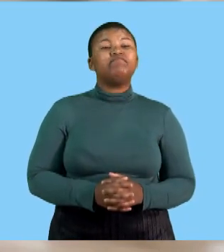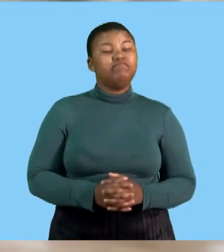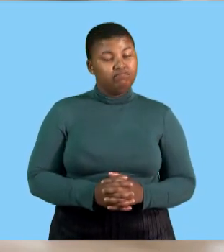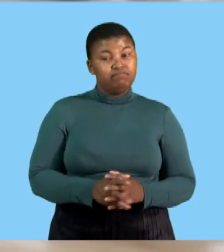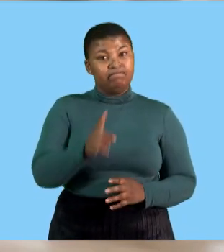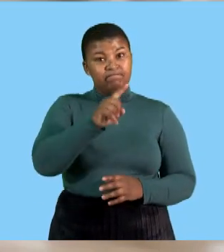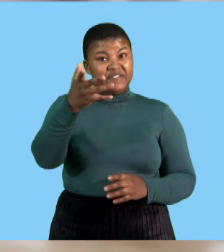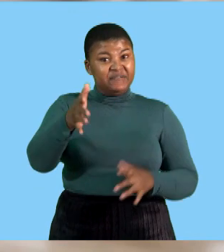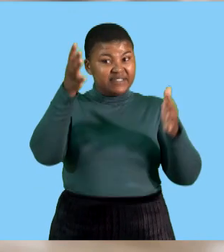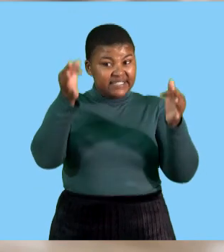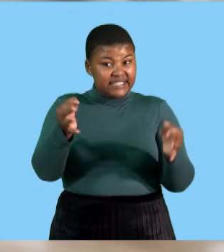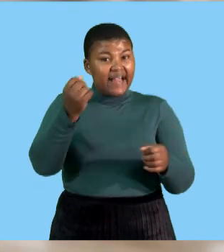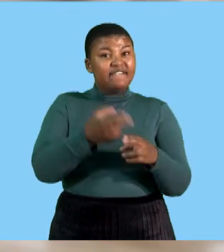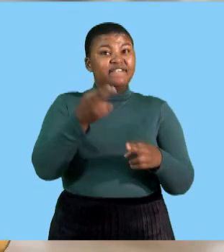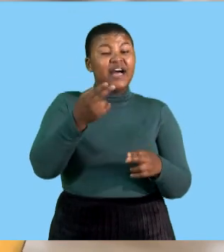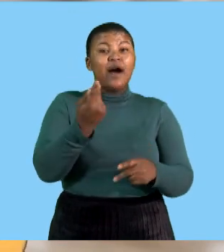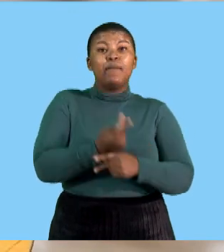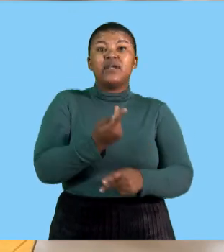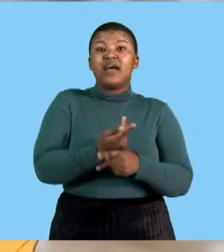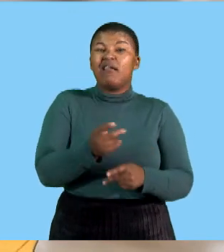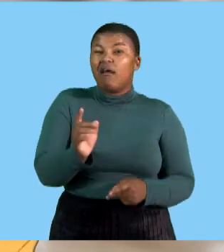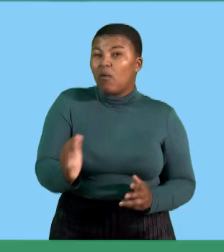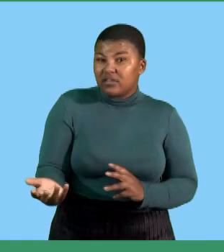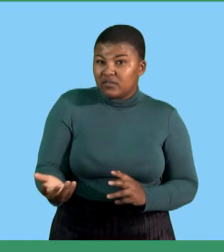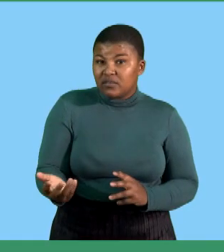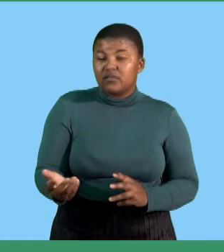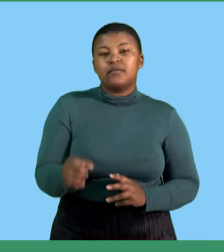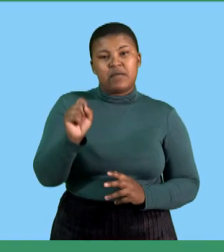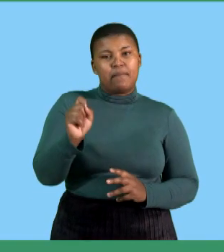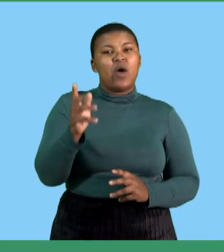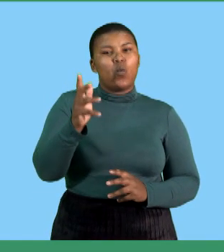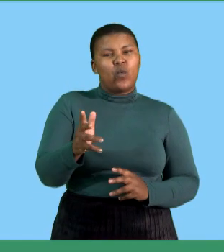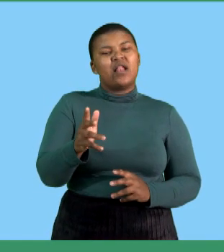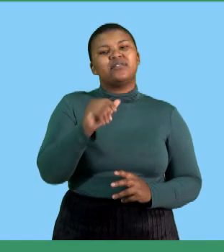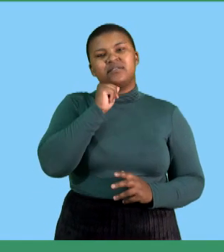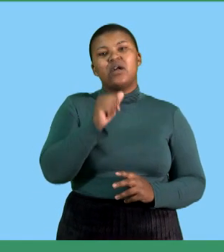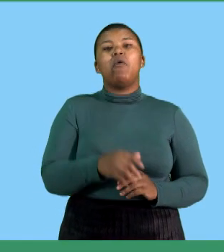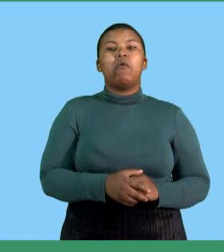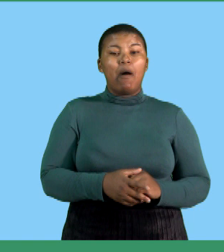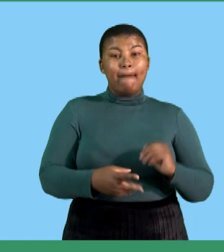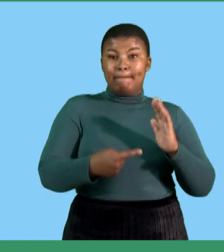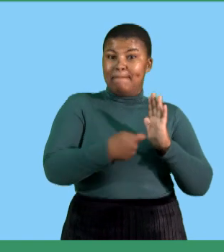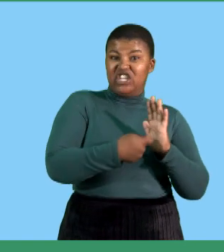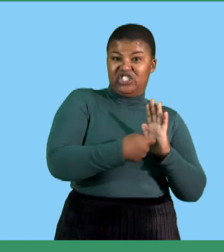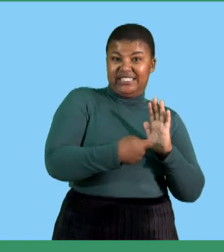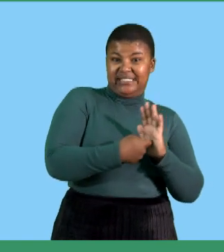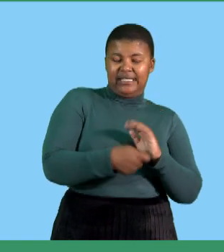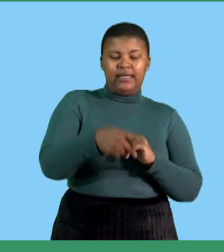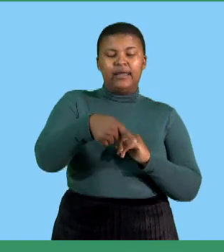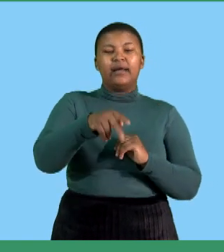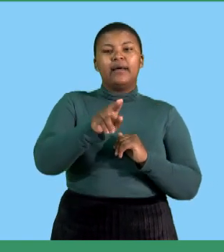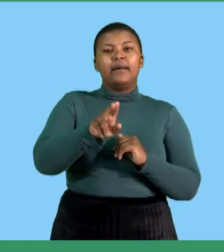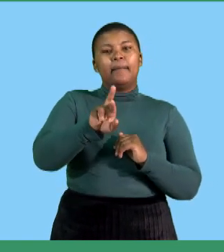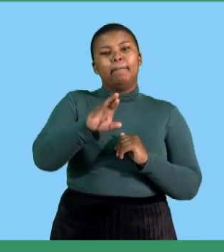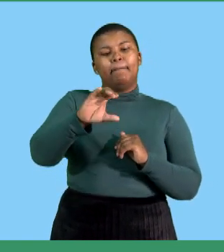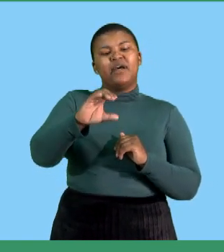When they've decided what the final product will be, then they will ask the purchasing function to